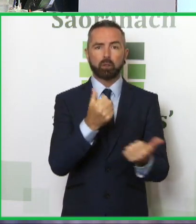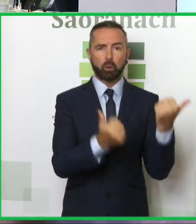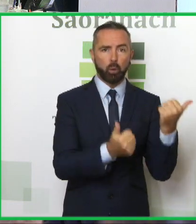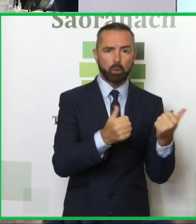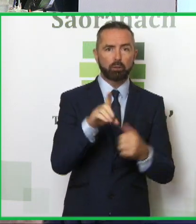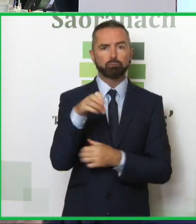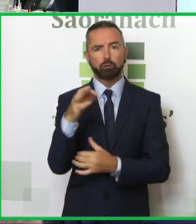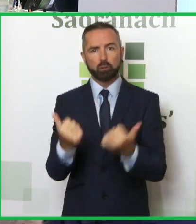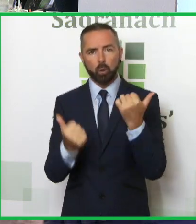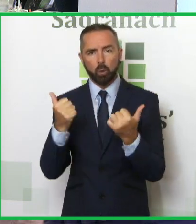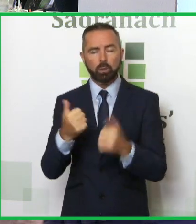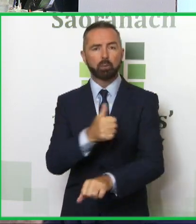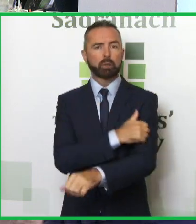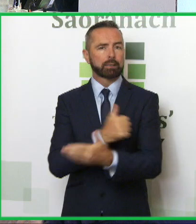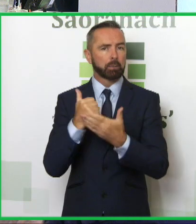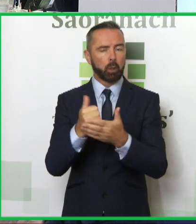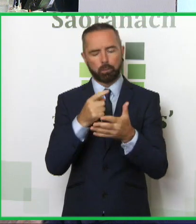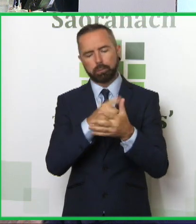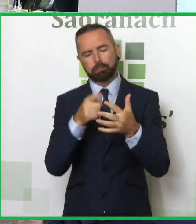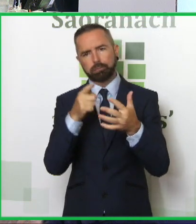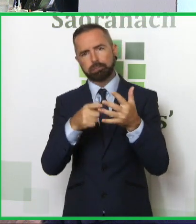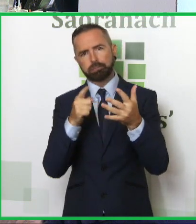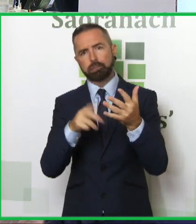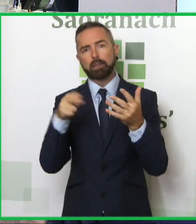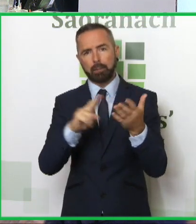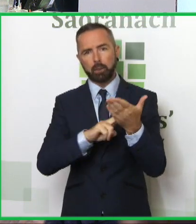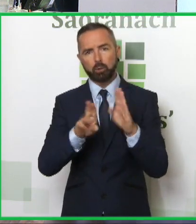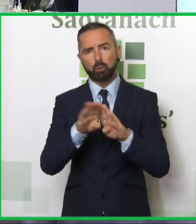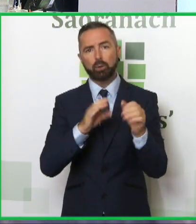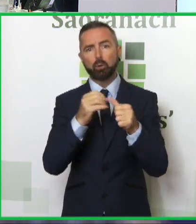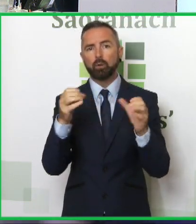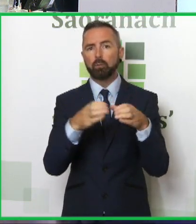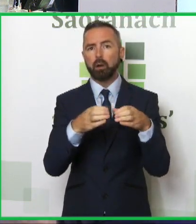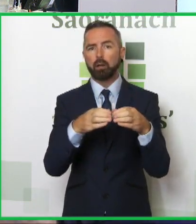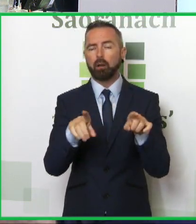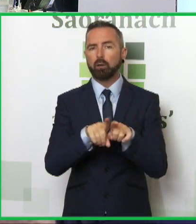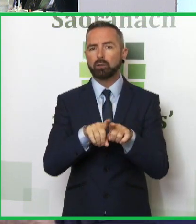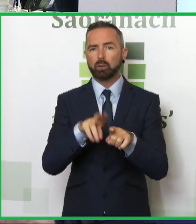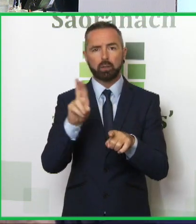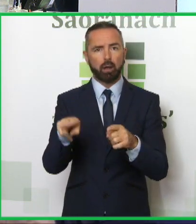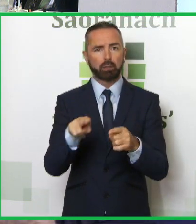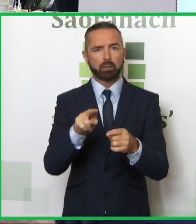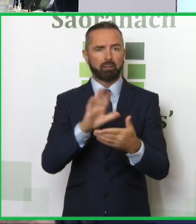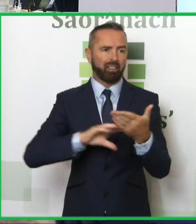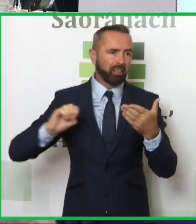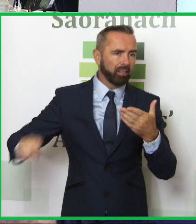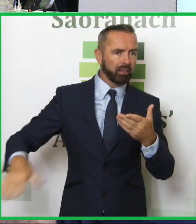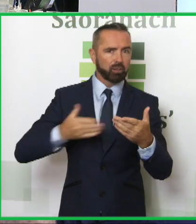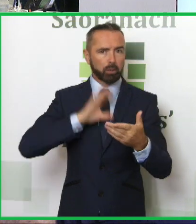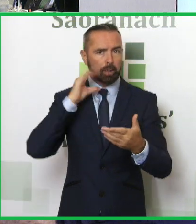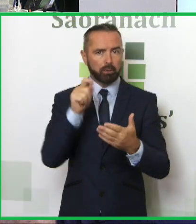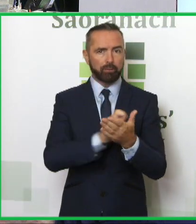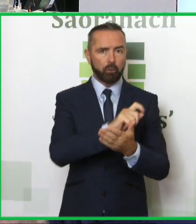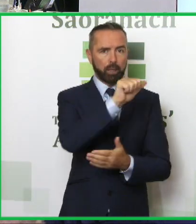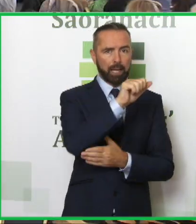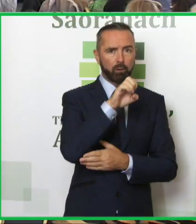criminal prison supports, they still can apply to other models too. So they're not ruled out by a one way or the other. Yeah.